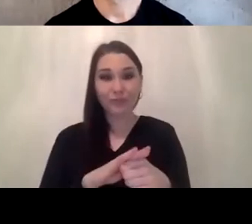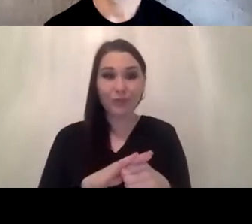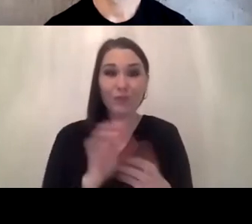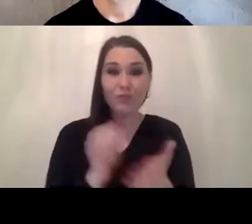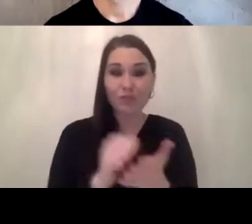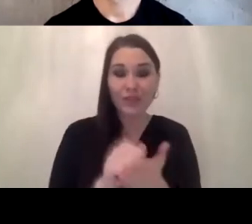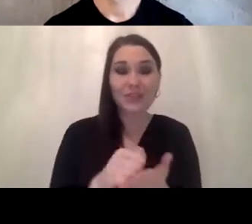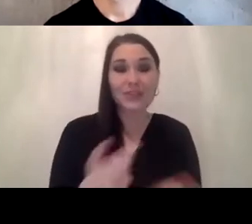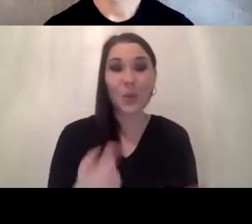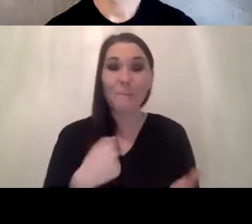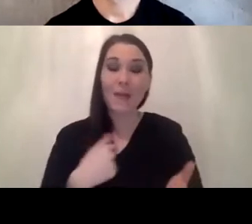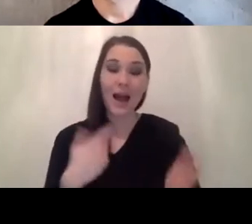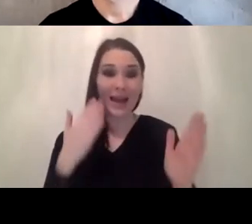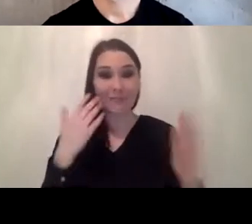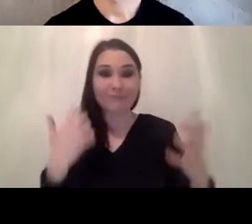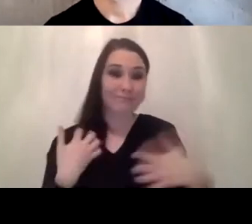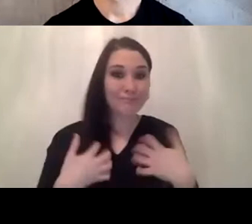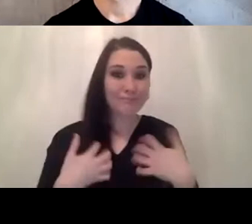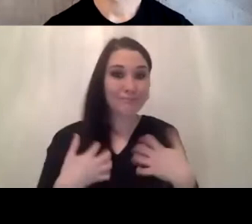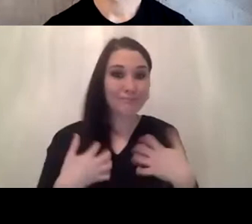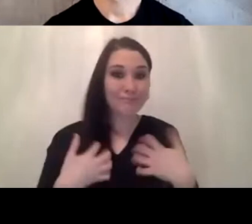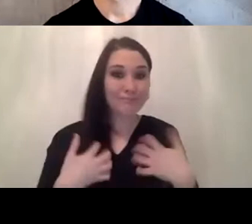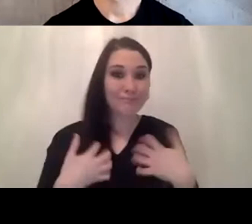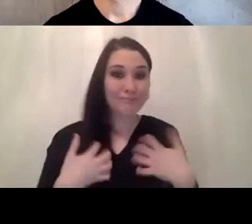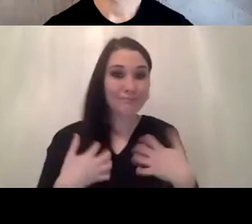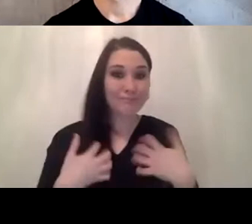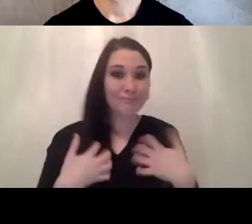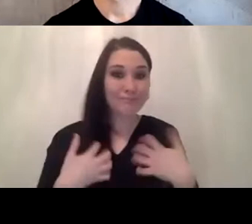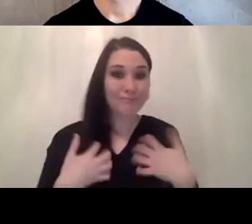so I guess my passion is really kind of designing